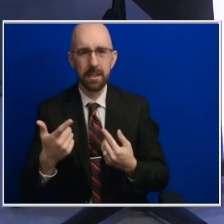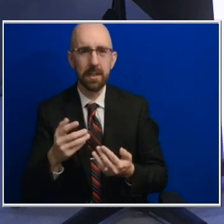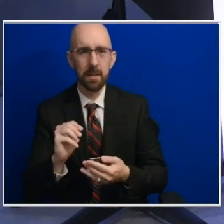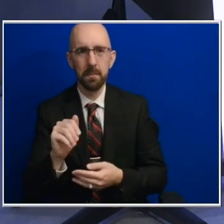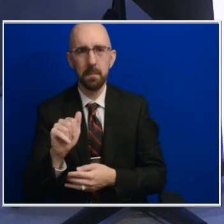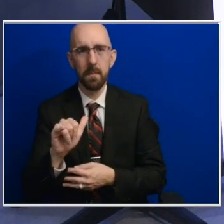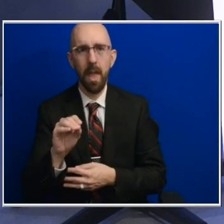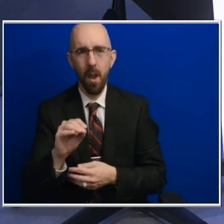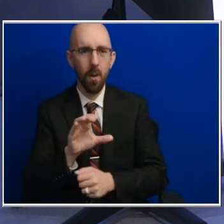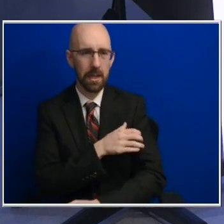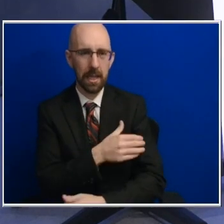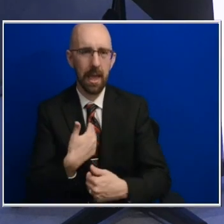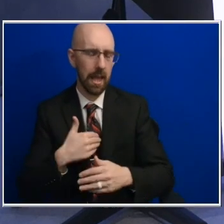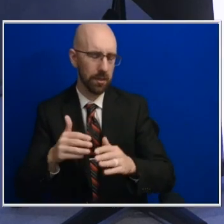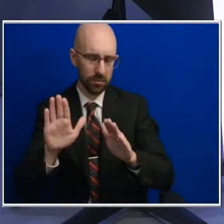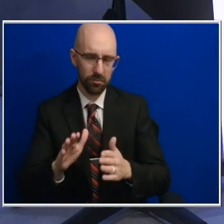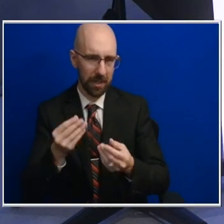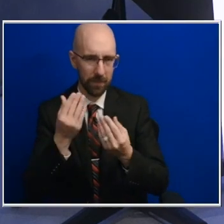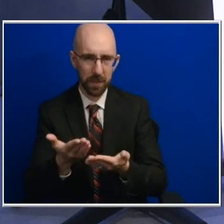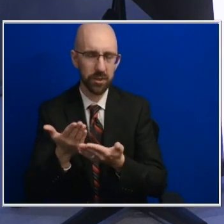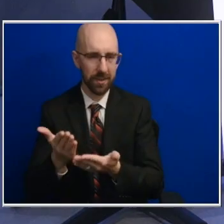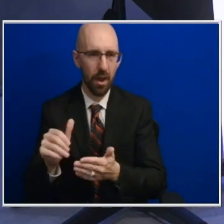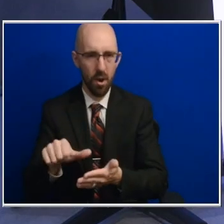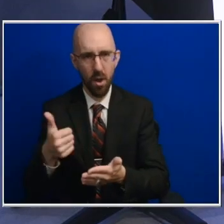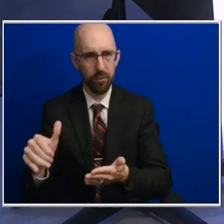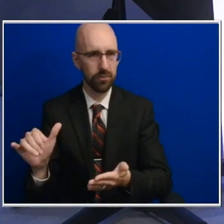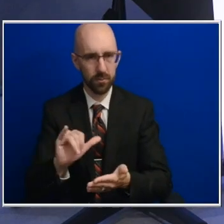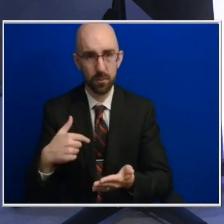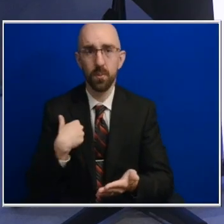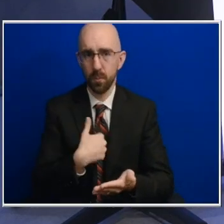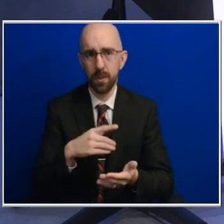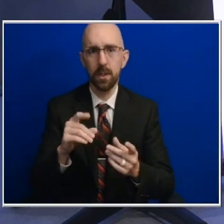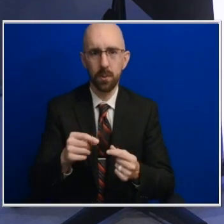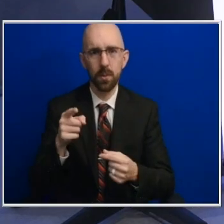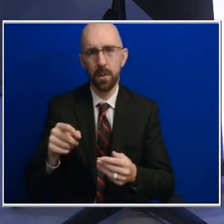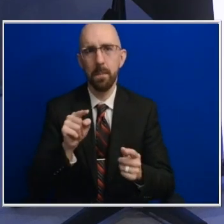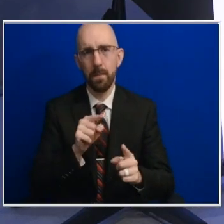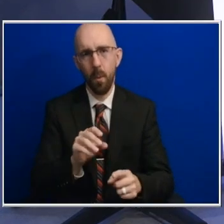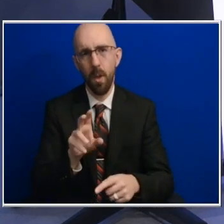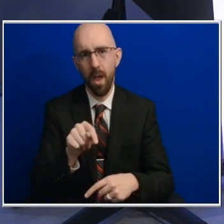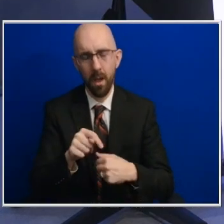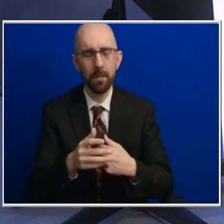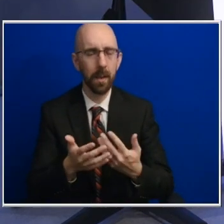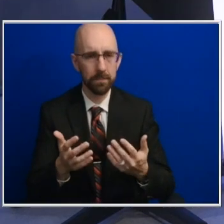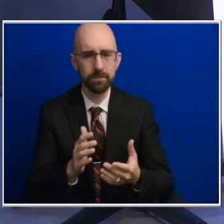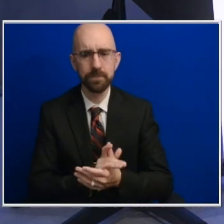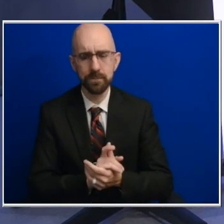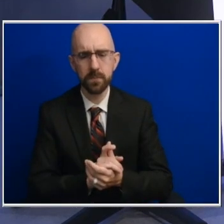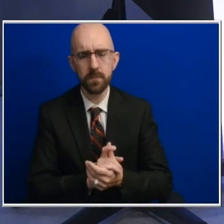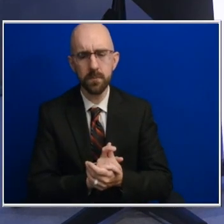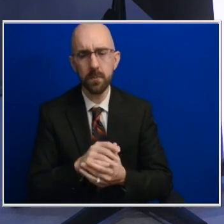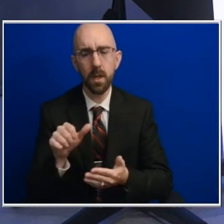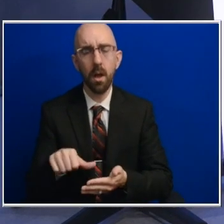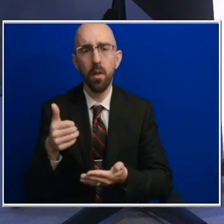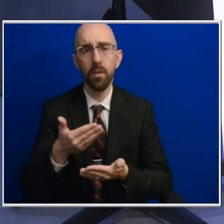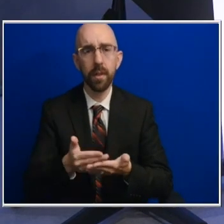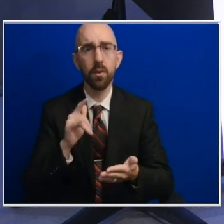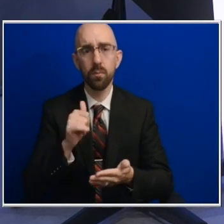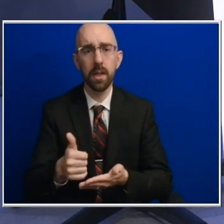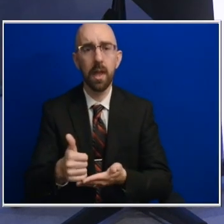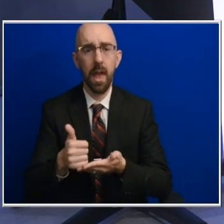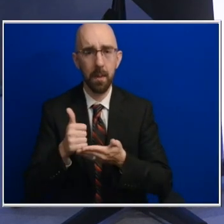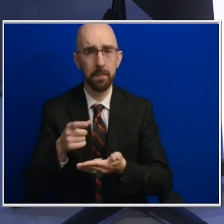on their website, and others do too. We do, Clinic, you guys pointed out. But, the other thing that really helps is common sense. The